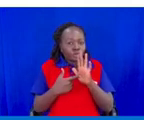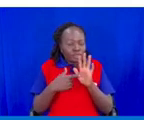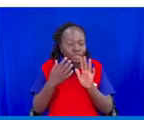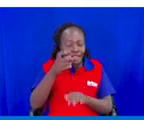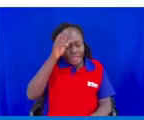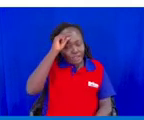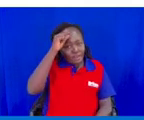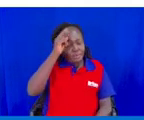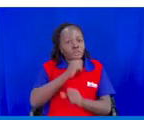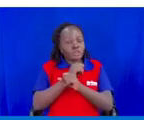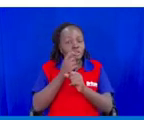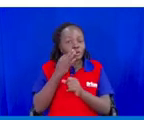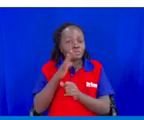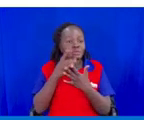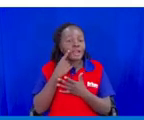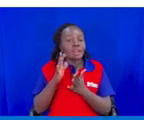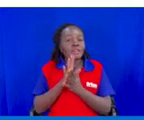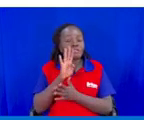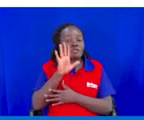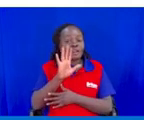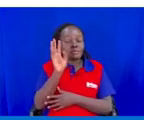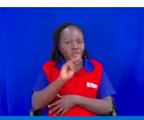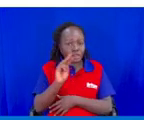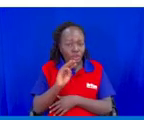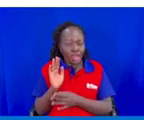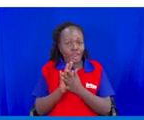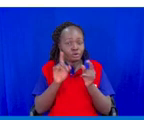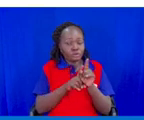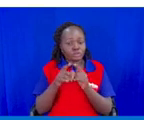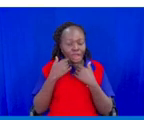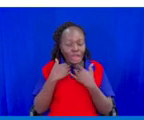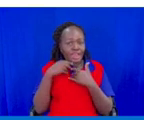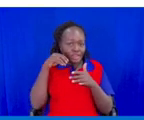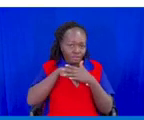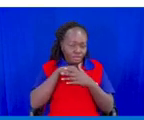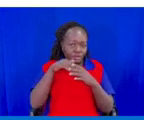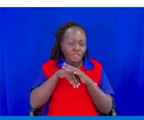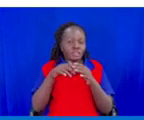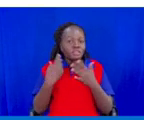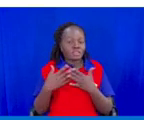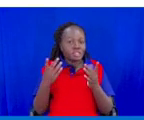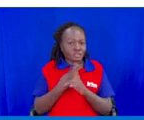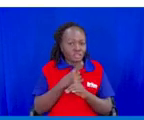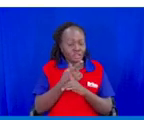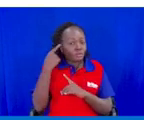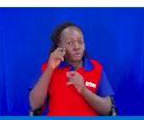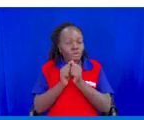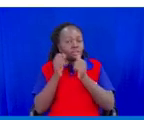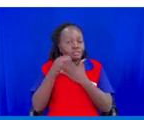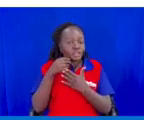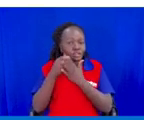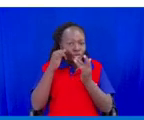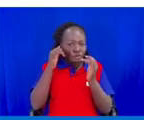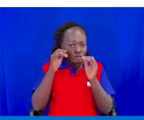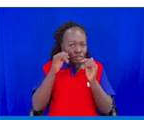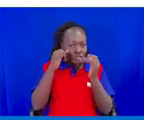of about 145 million. And we also had investments in deposits with financial institutions of about 55